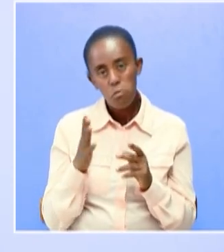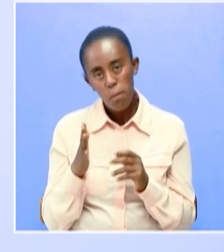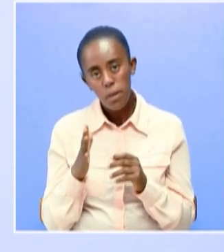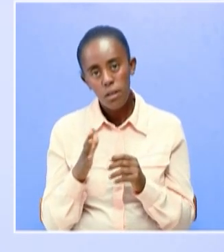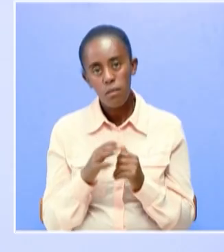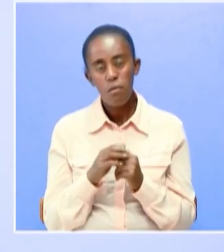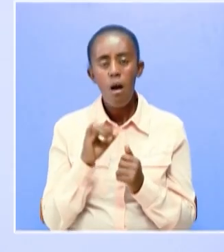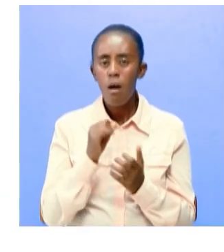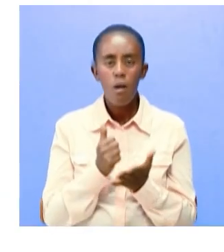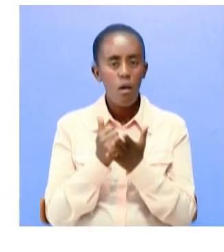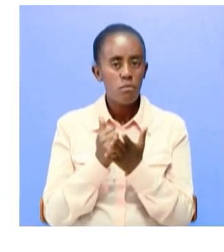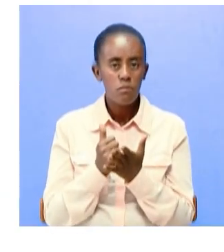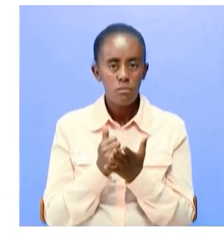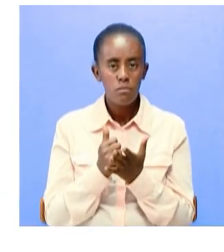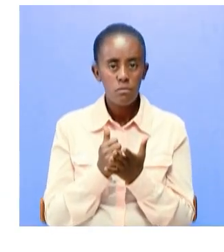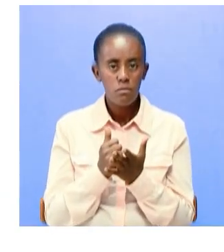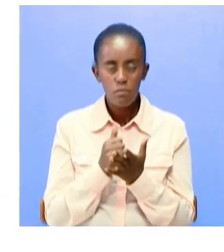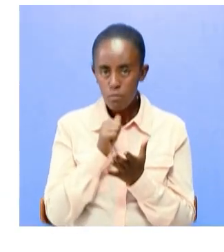I can't help you.